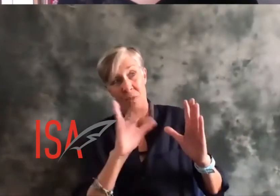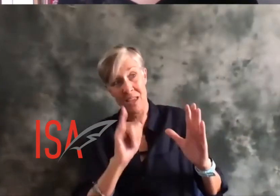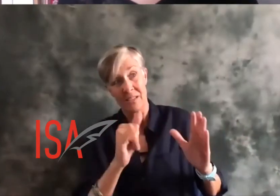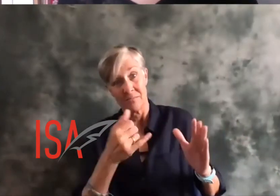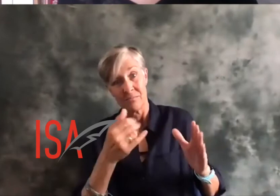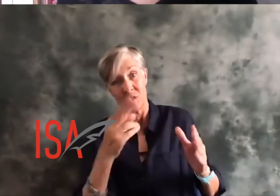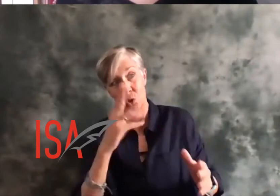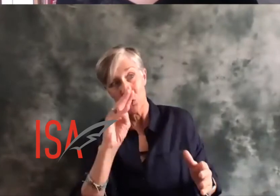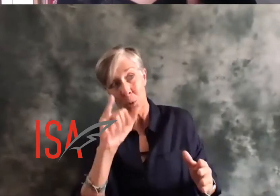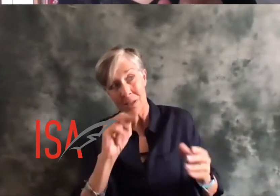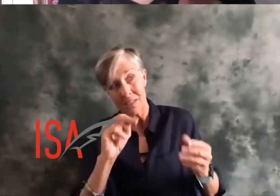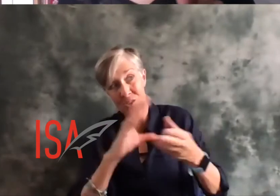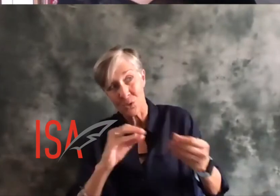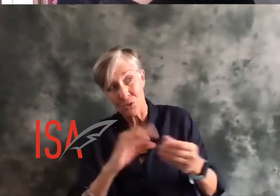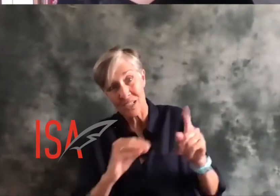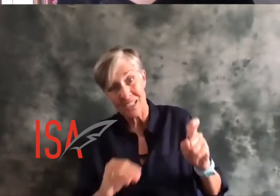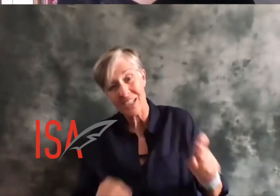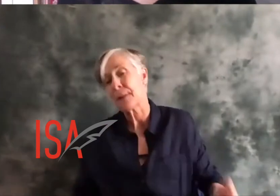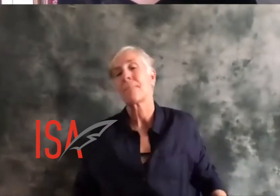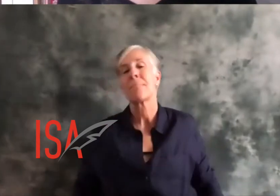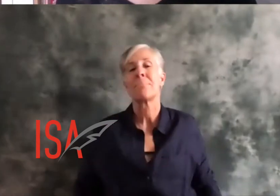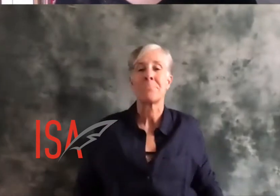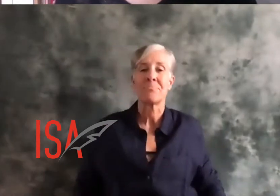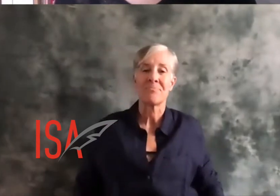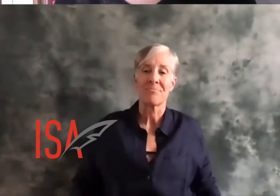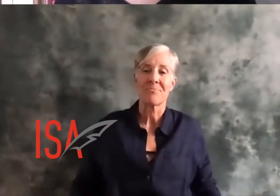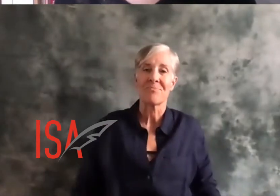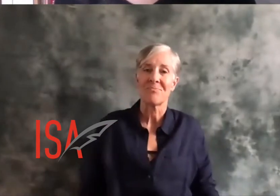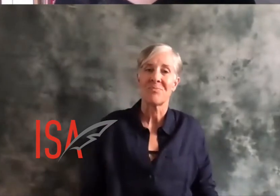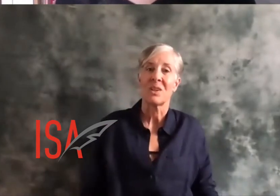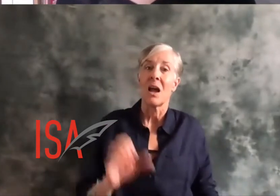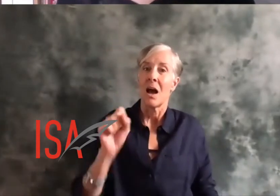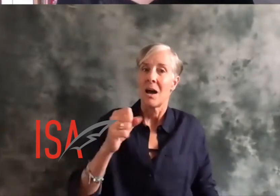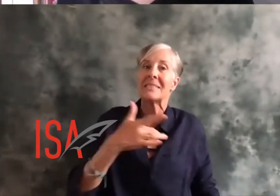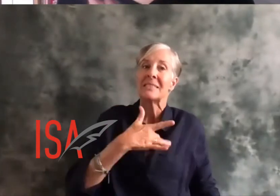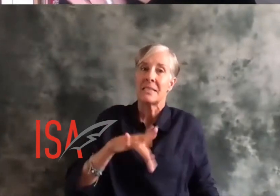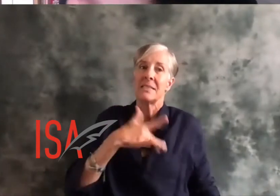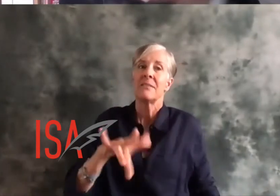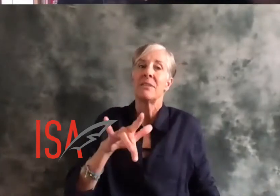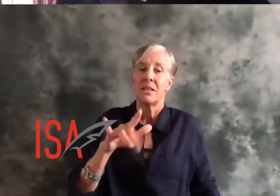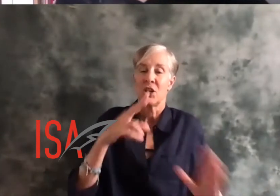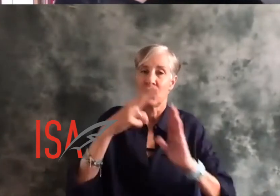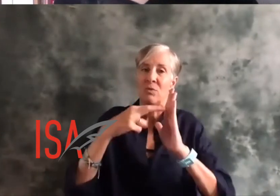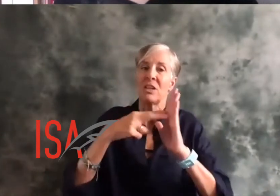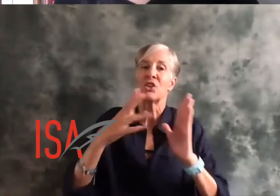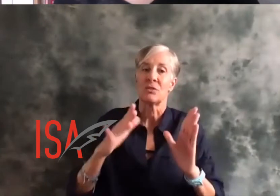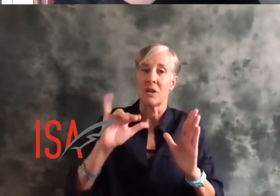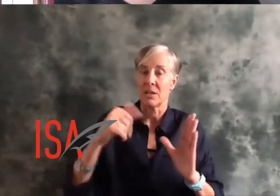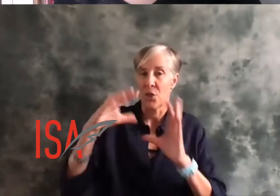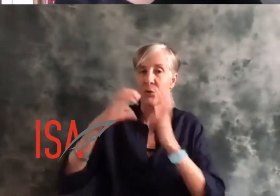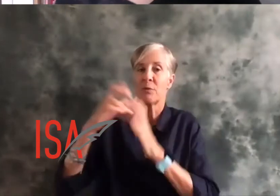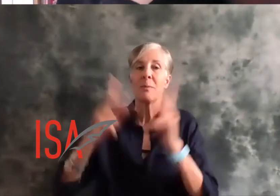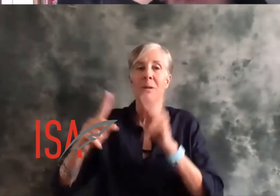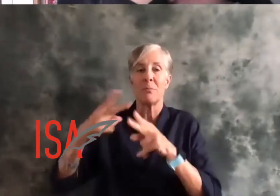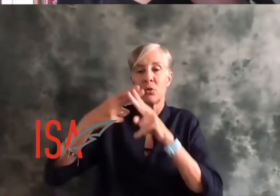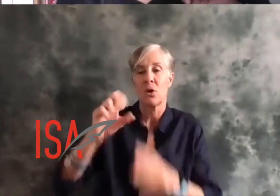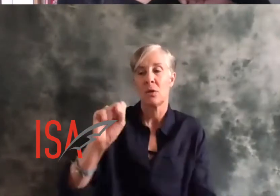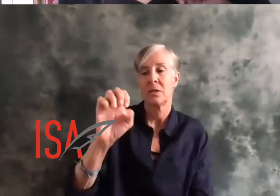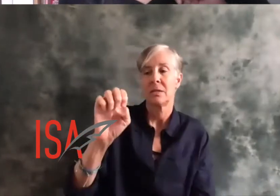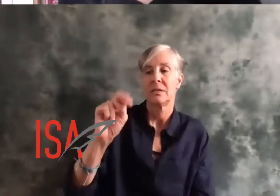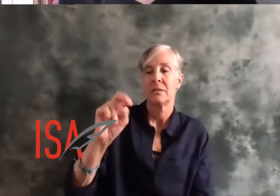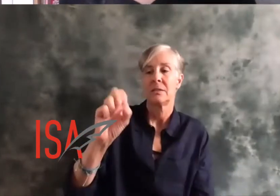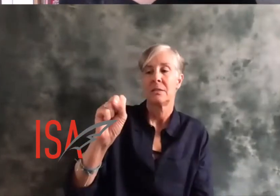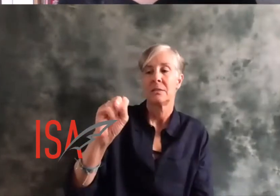story? Yes, I see. Sensitivity readers. Yes. There's an entire group of people who will do this